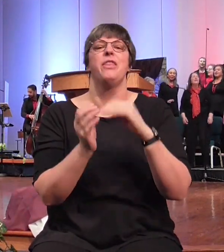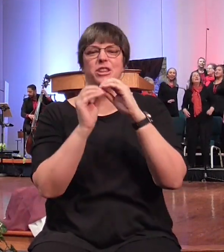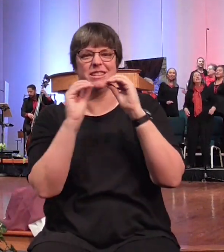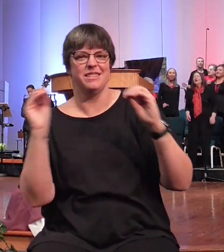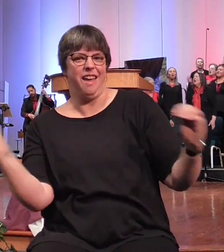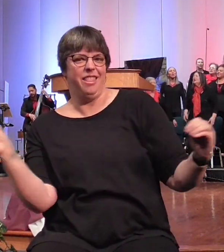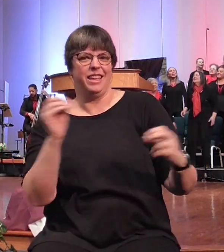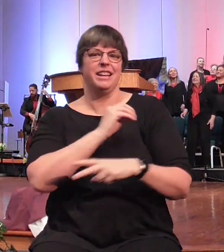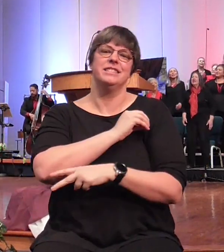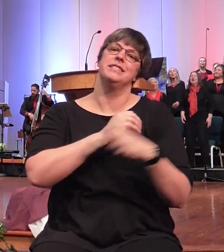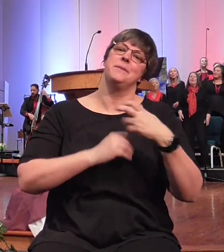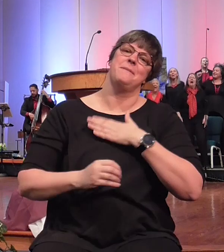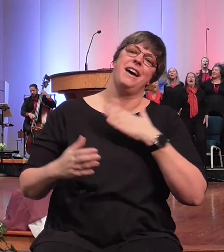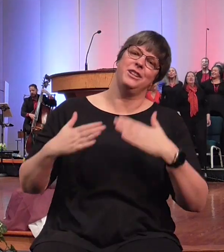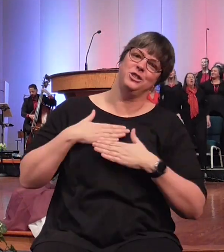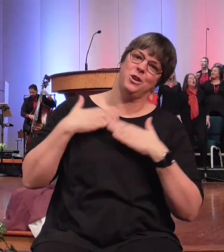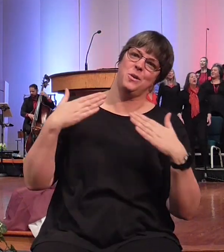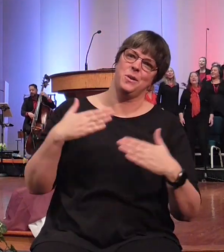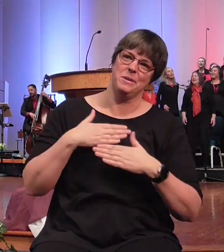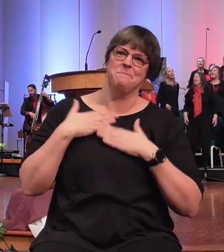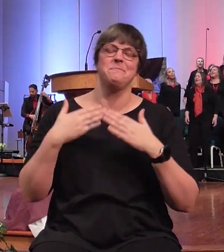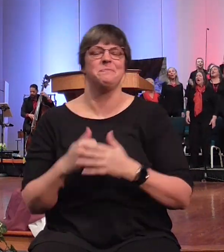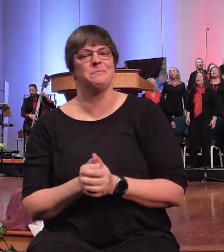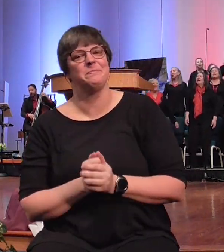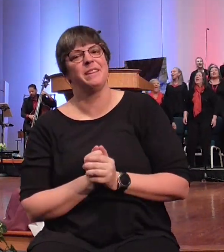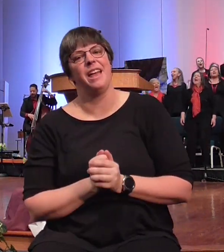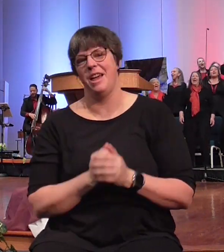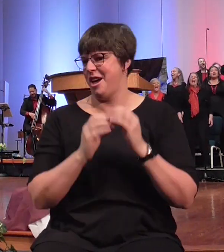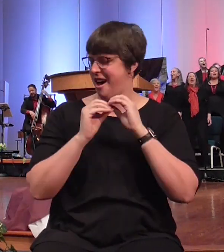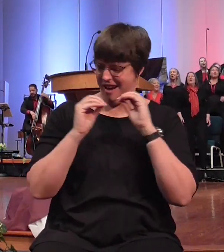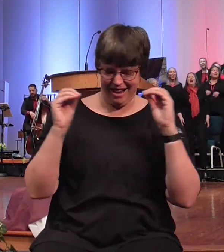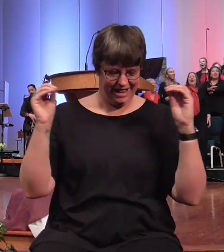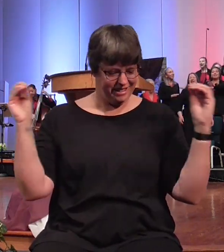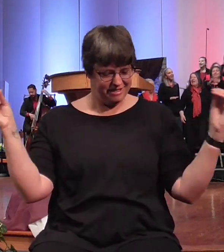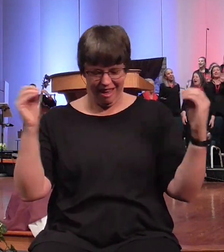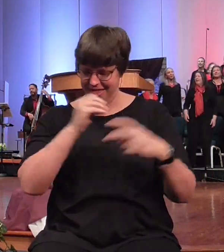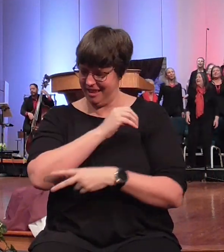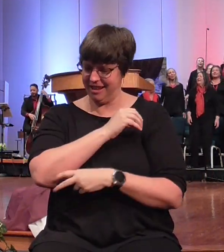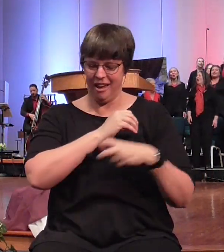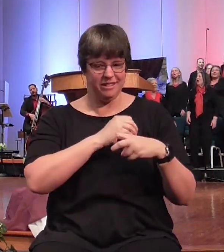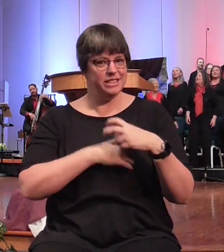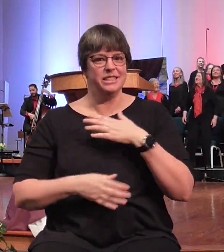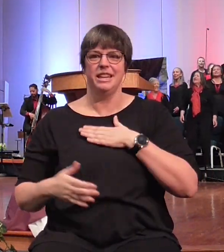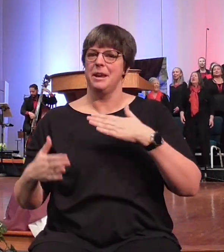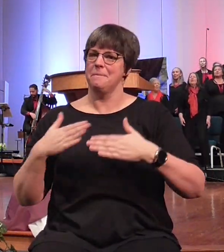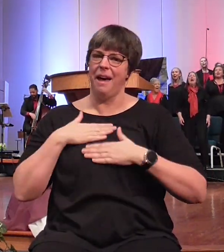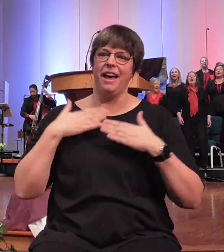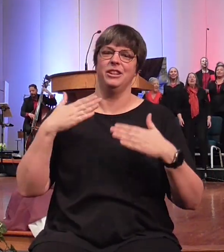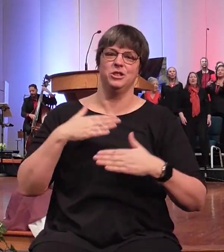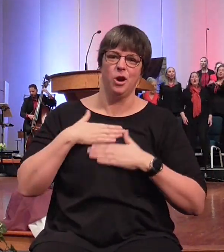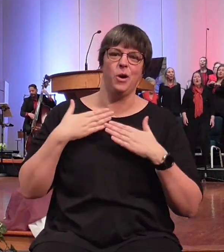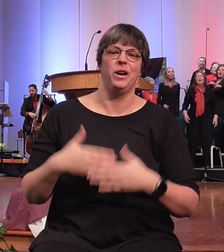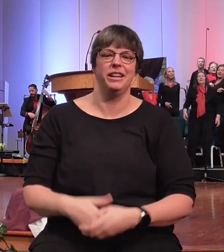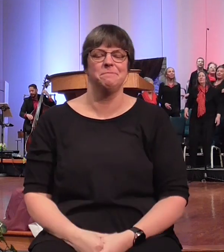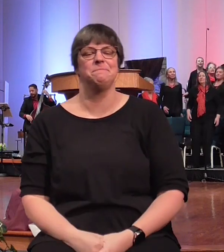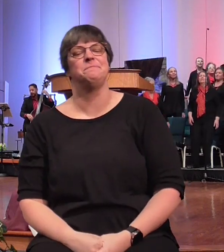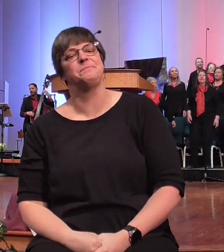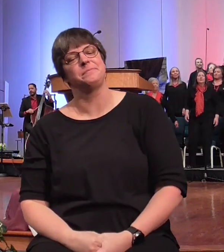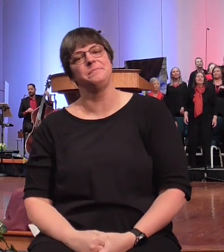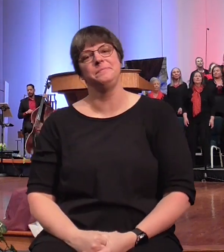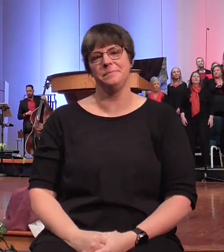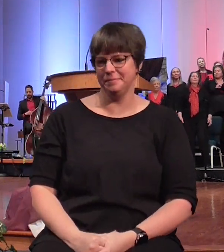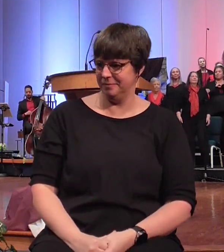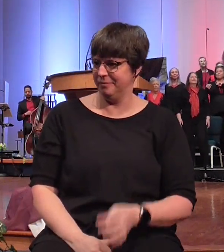there ain't nothing gonna steal my joy. No, there ain't nothing gonna steal my